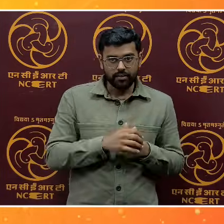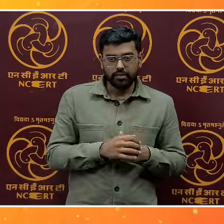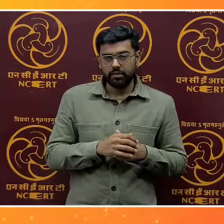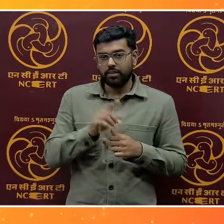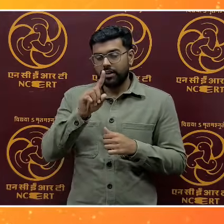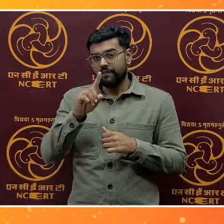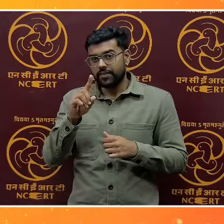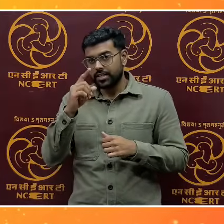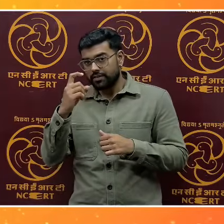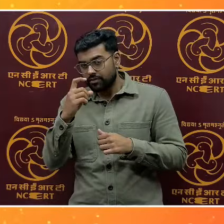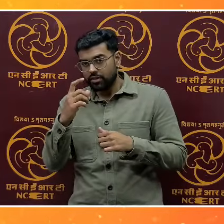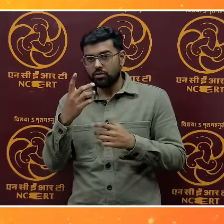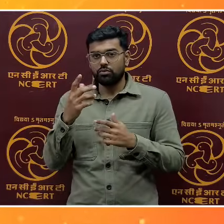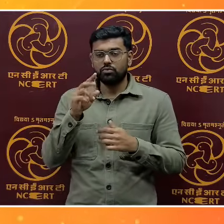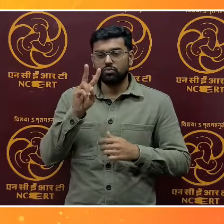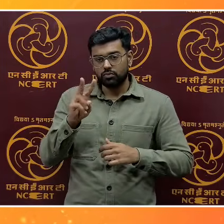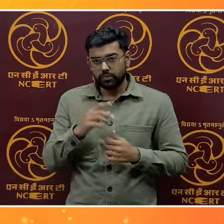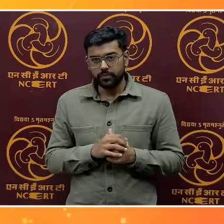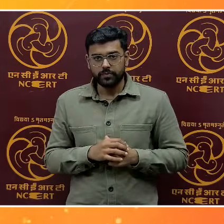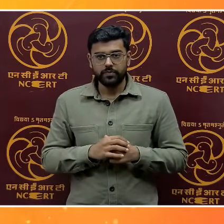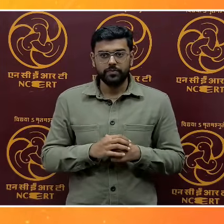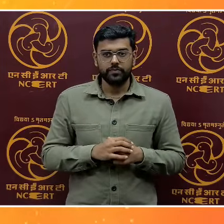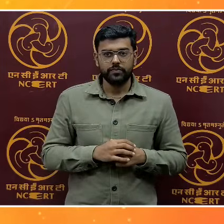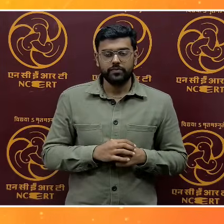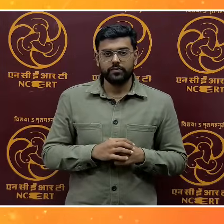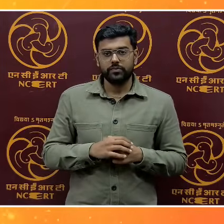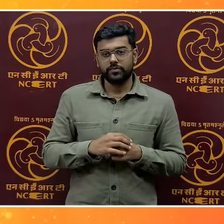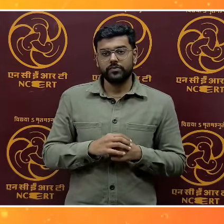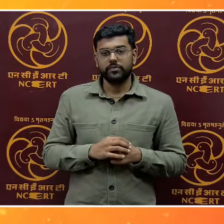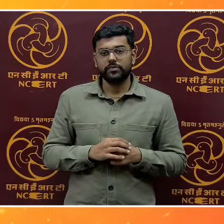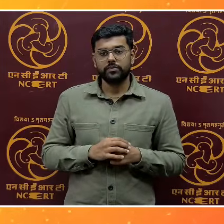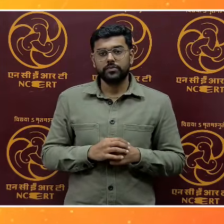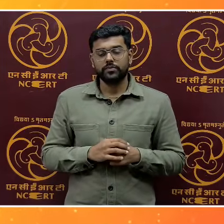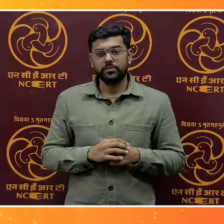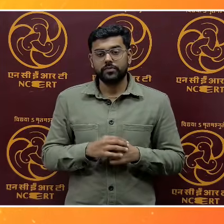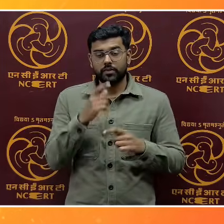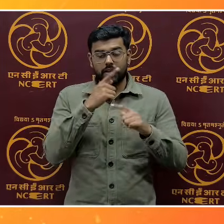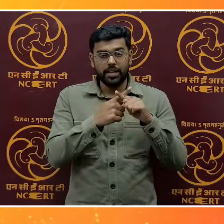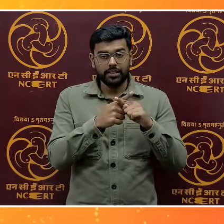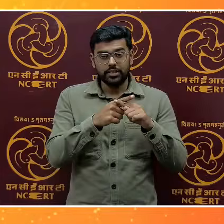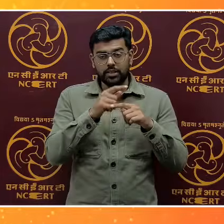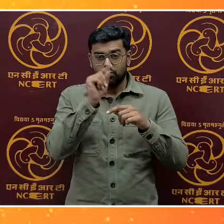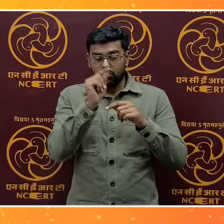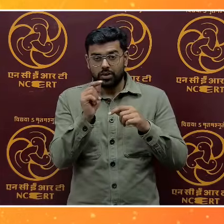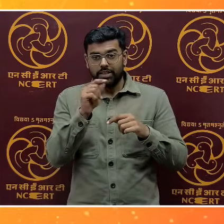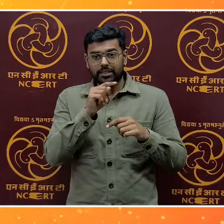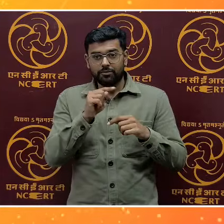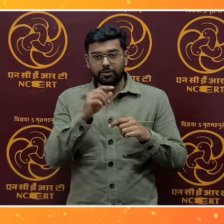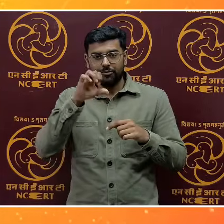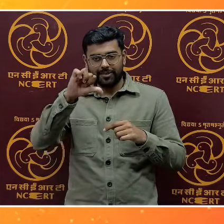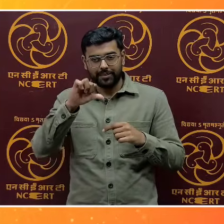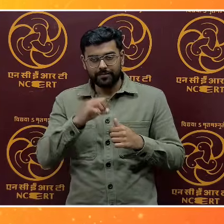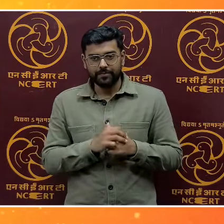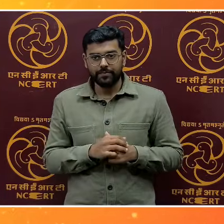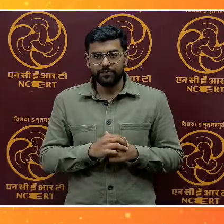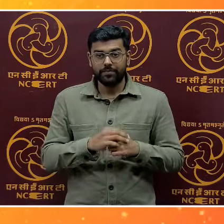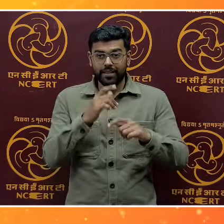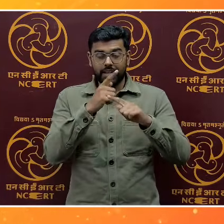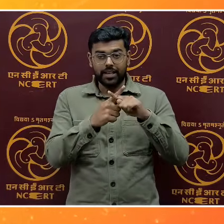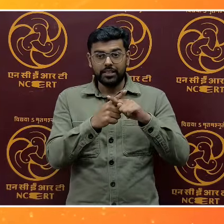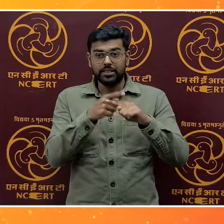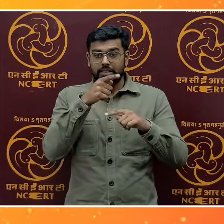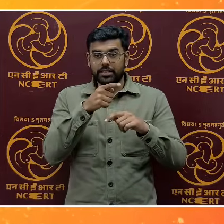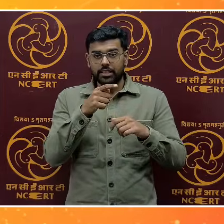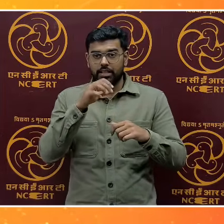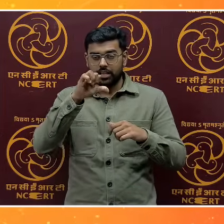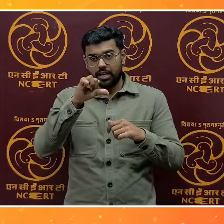are, and here 8 9s are 72. So, x square is 9. That means x has to be square root of